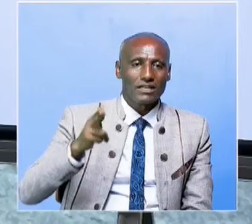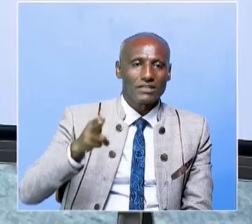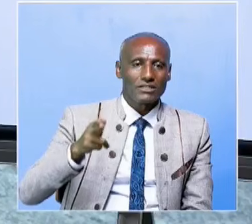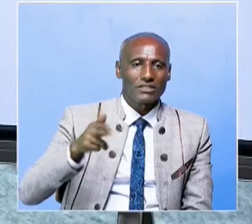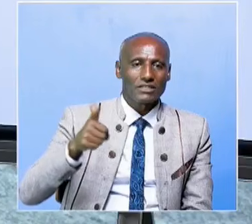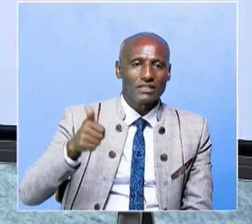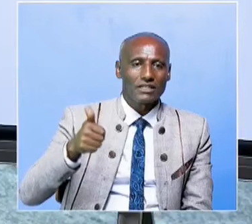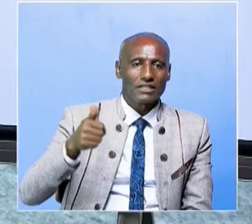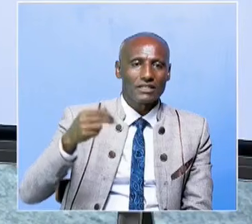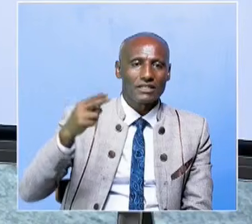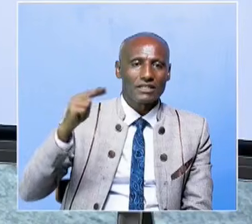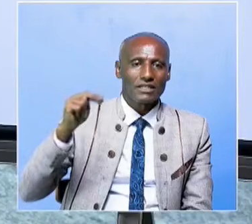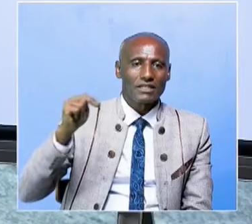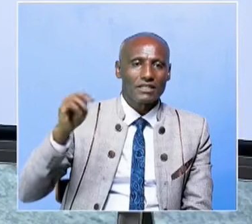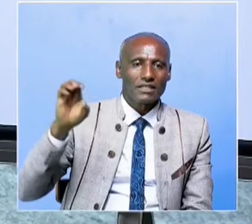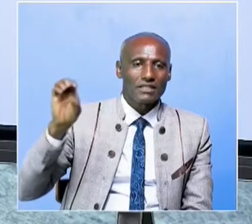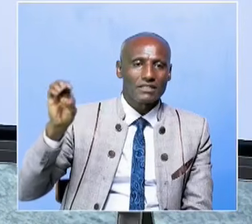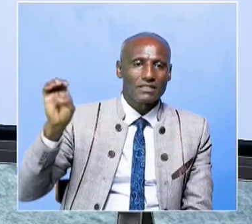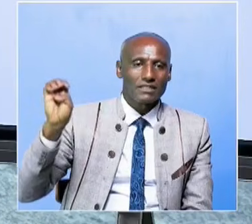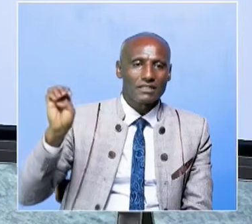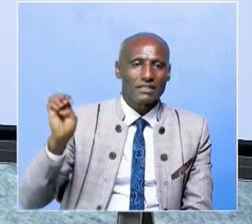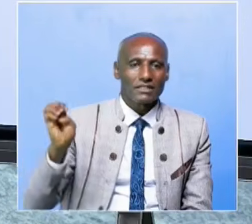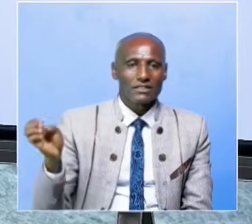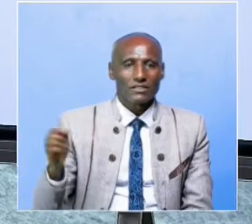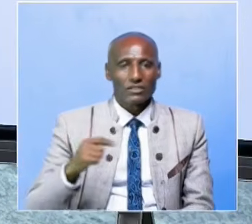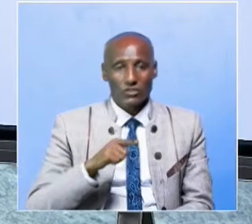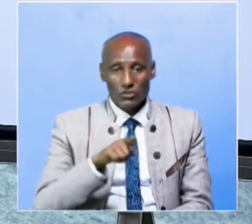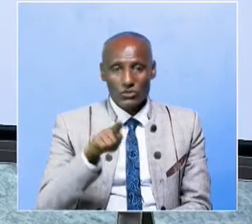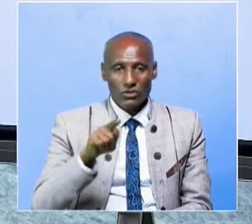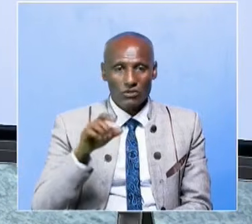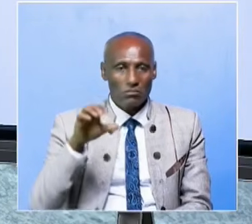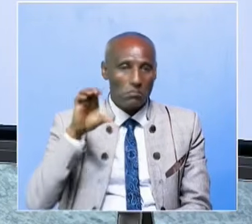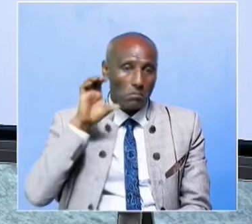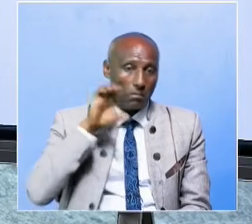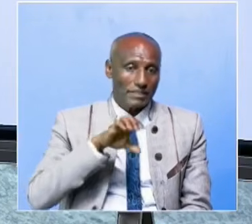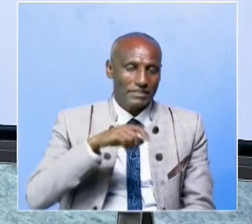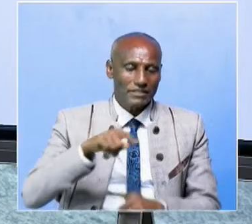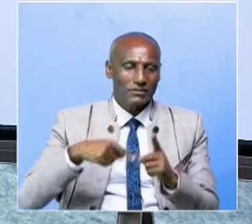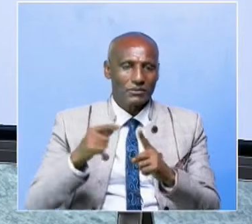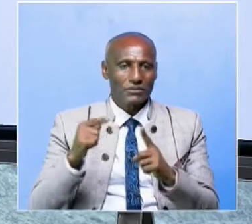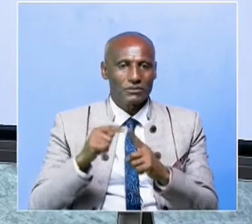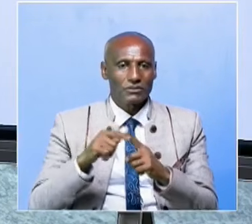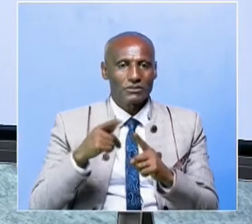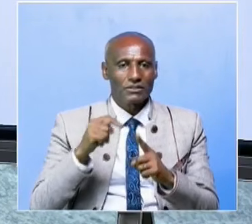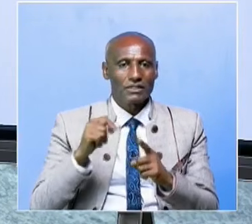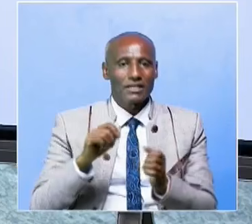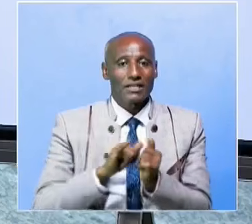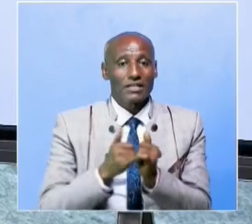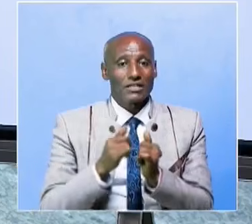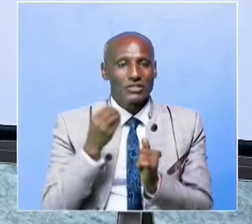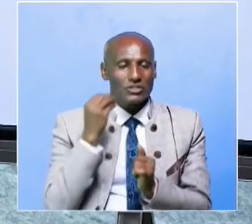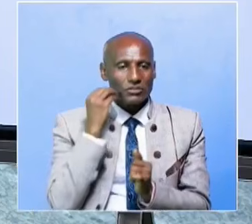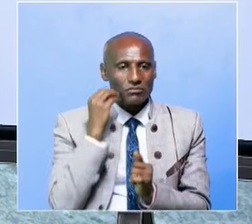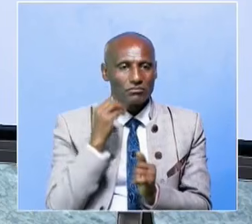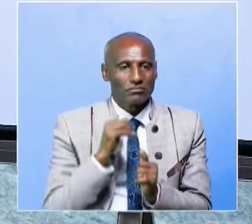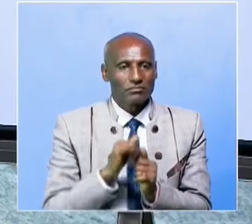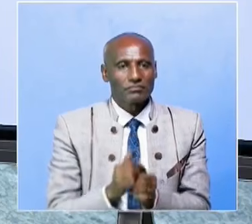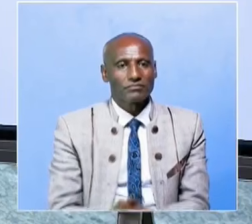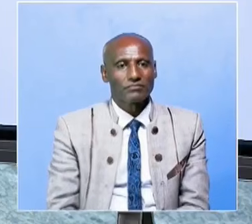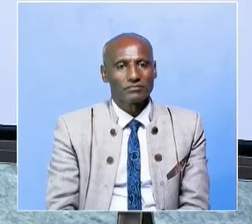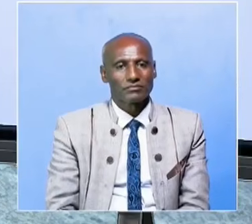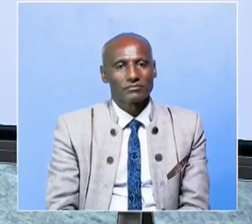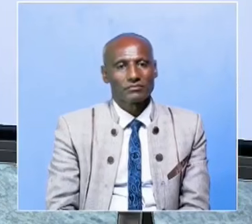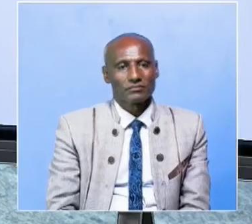your strength, you must go to the gym, right? We said earlier when we were talking about